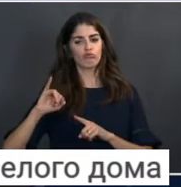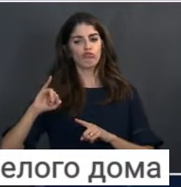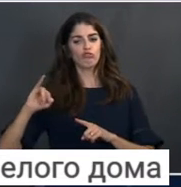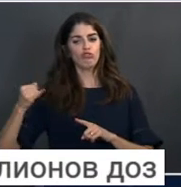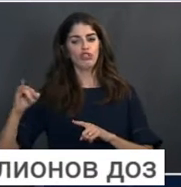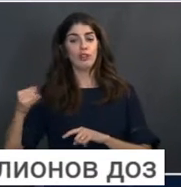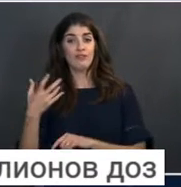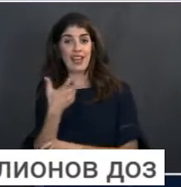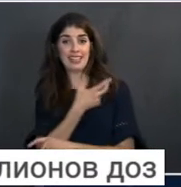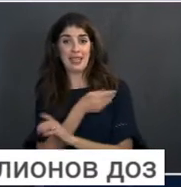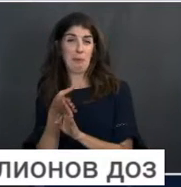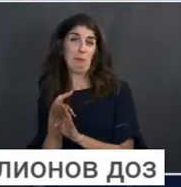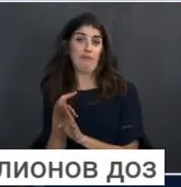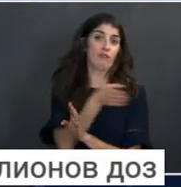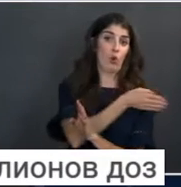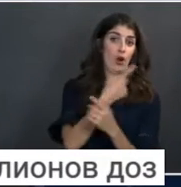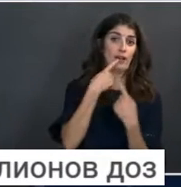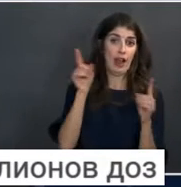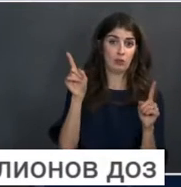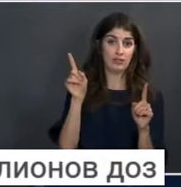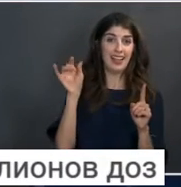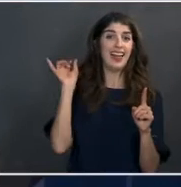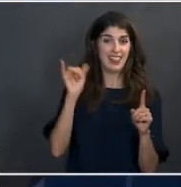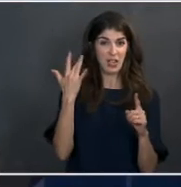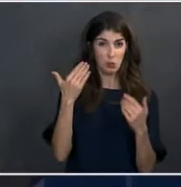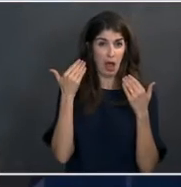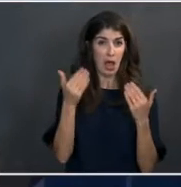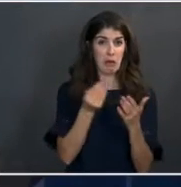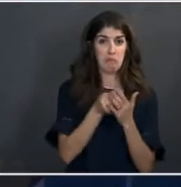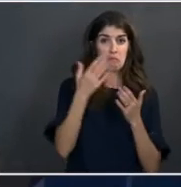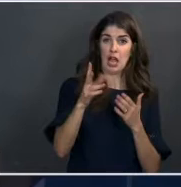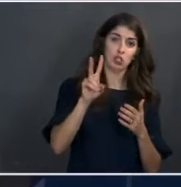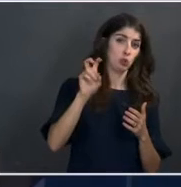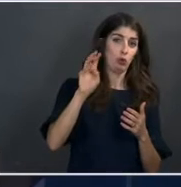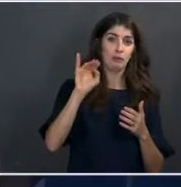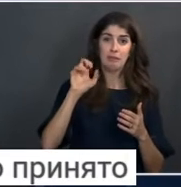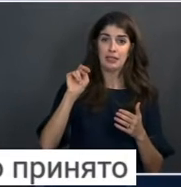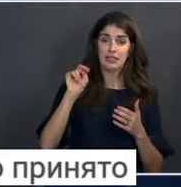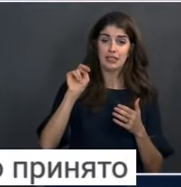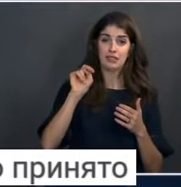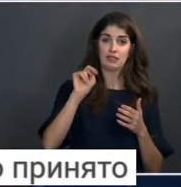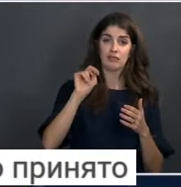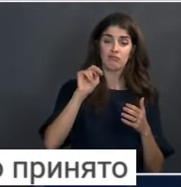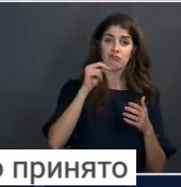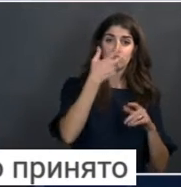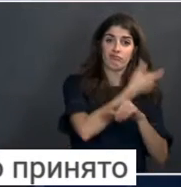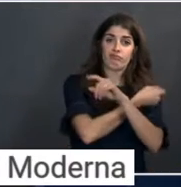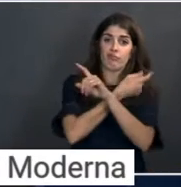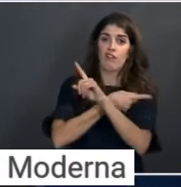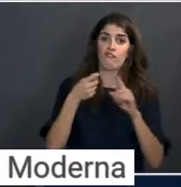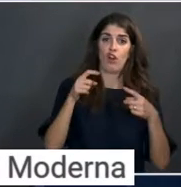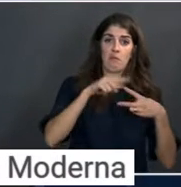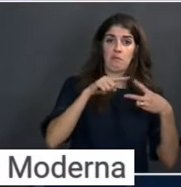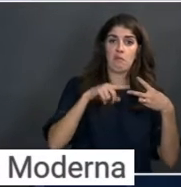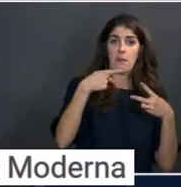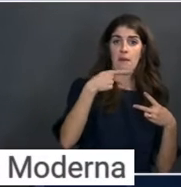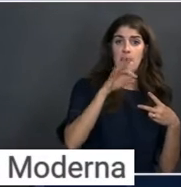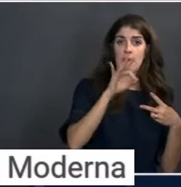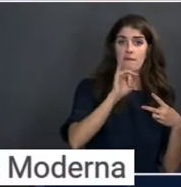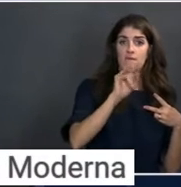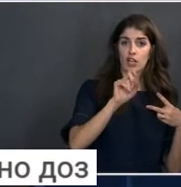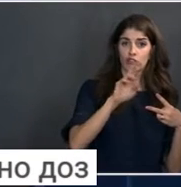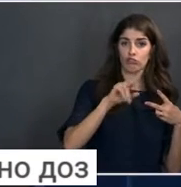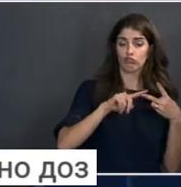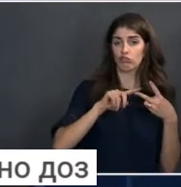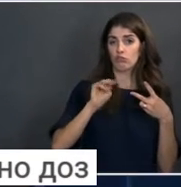House's decision to go ahead and purchase 200 million doses from Pfizer and Moderna? No, the decision was made to purchase the Pfizer and